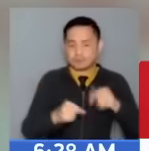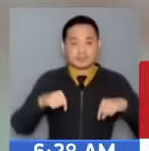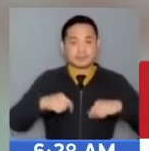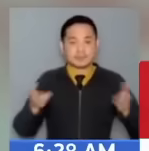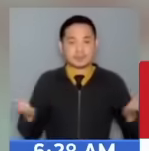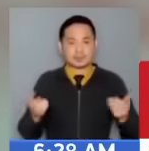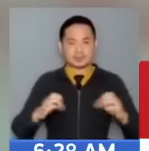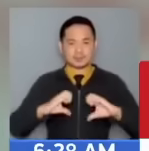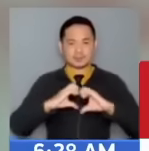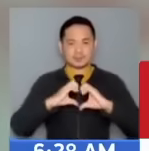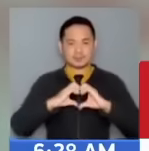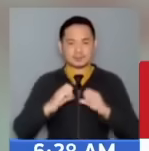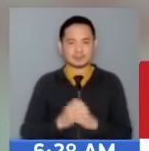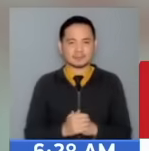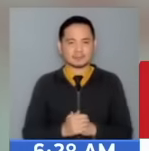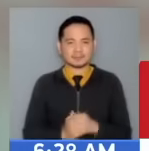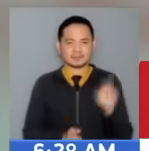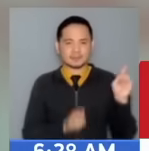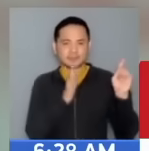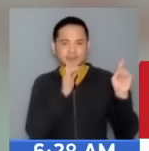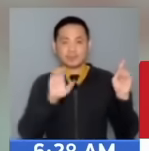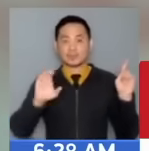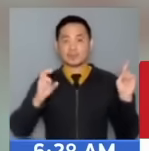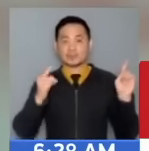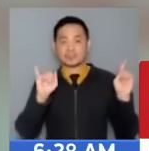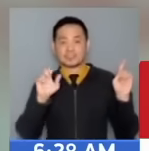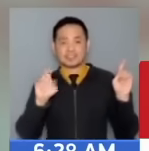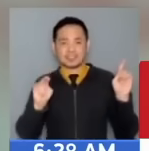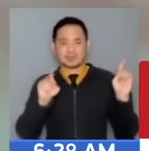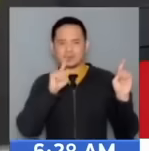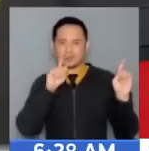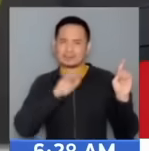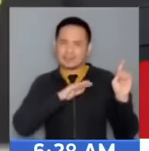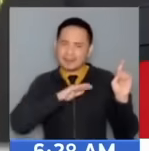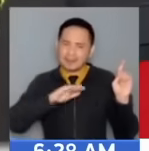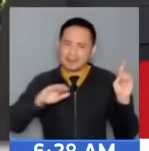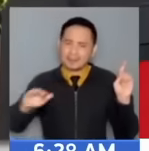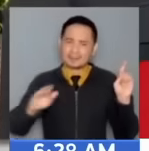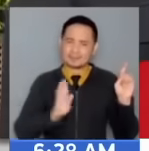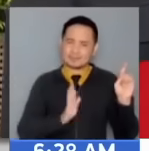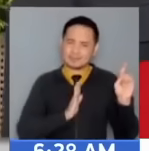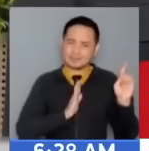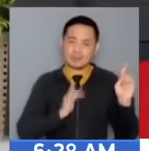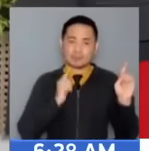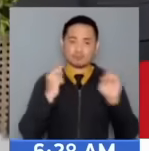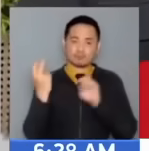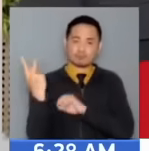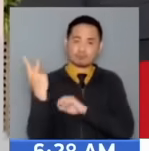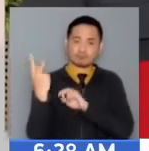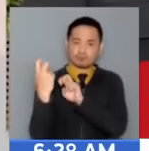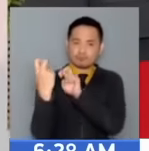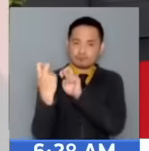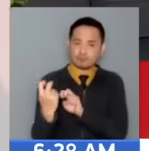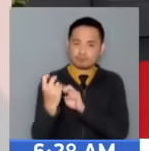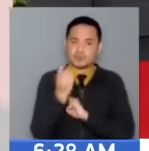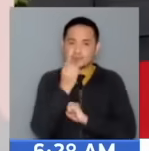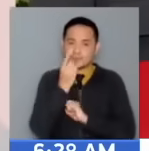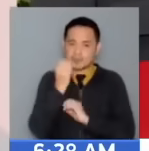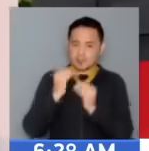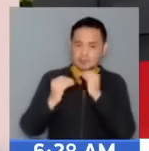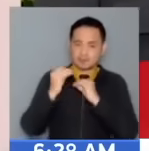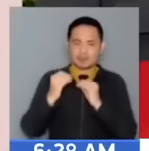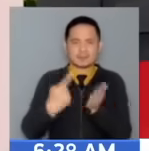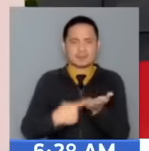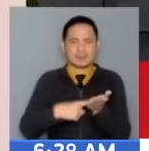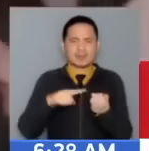was incredibly nice and gracious, and we had dinner together, and we were talking about like books. And so